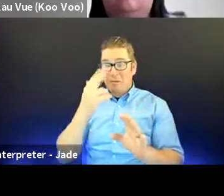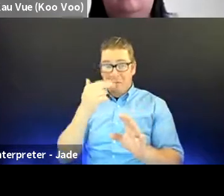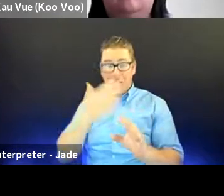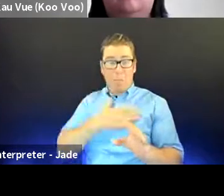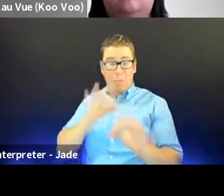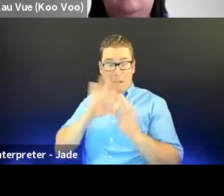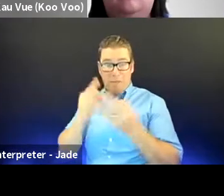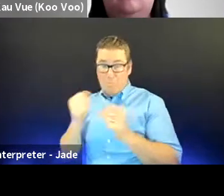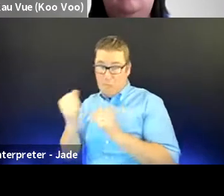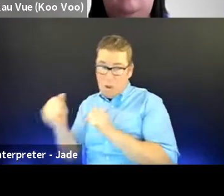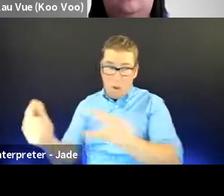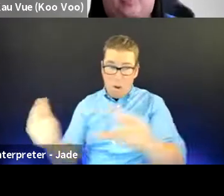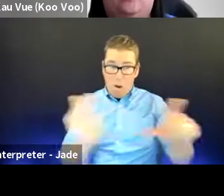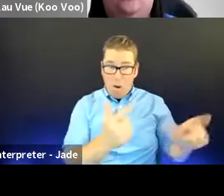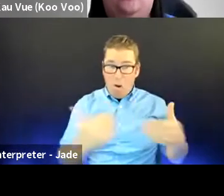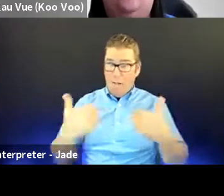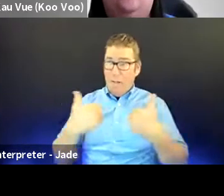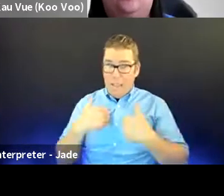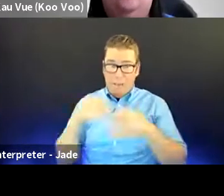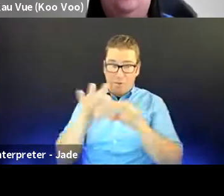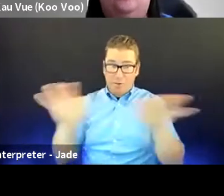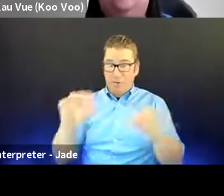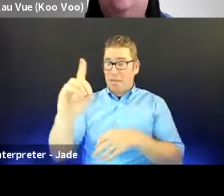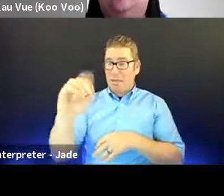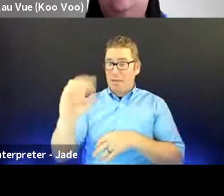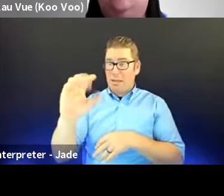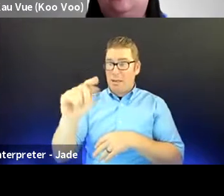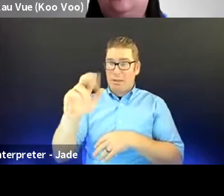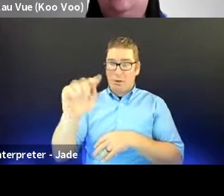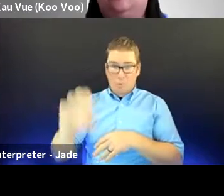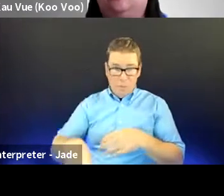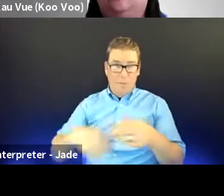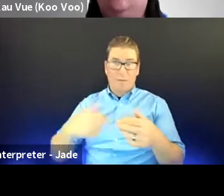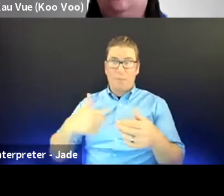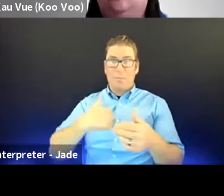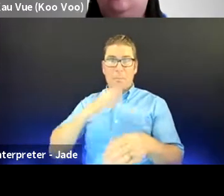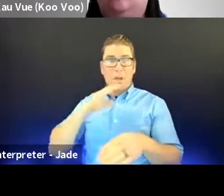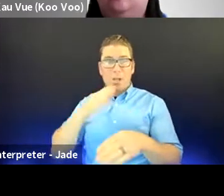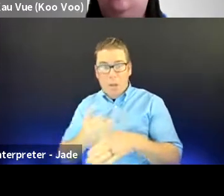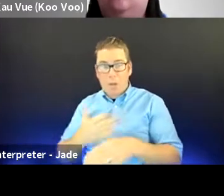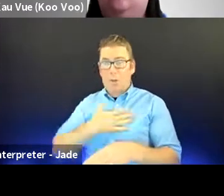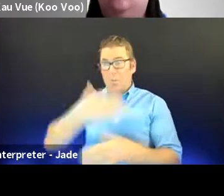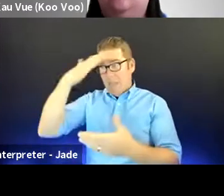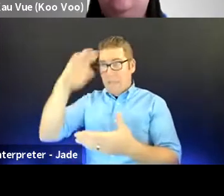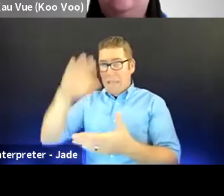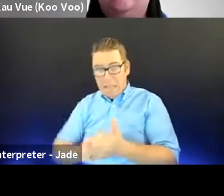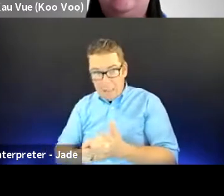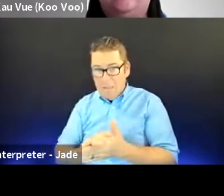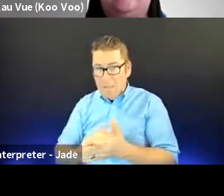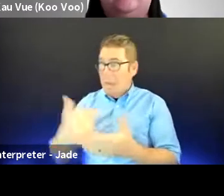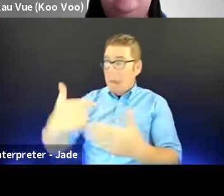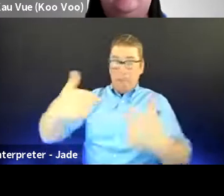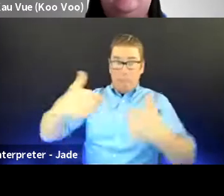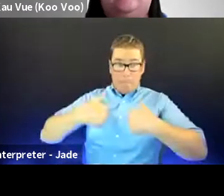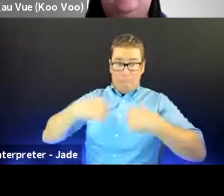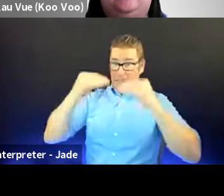daughter has a Juris Doctorate. My other daughter has a PharmD. My husband's a Juris Doctorate. And I'm the educator. I'm the only one without the